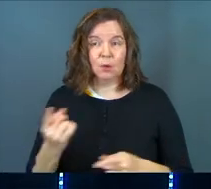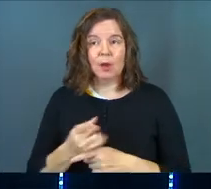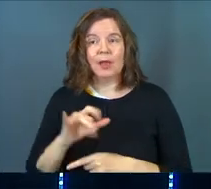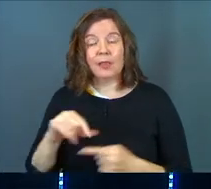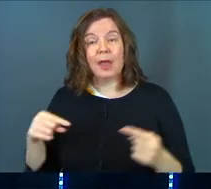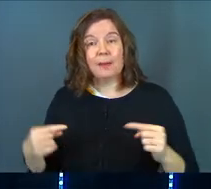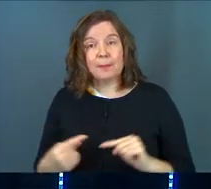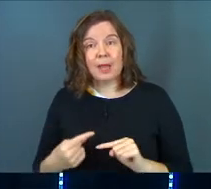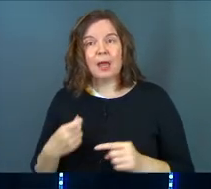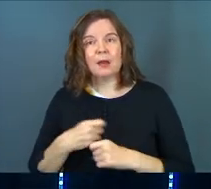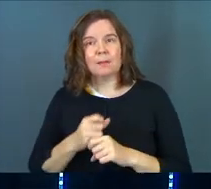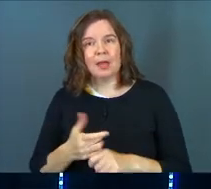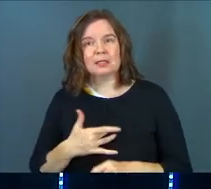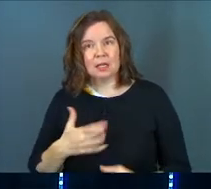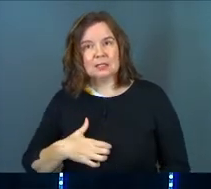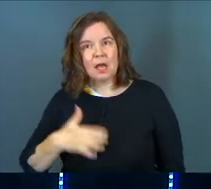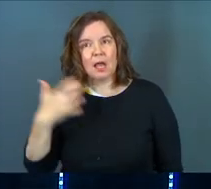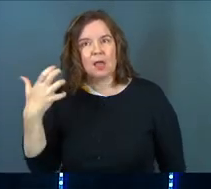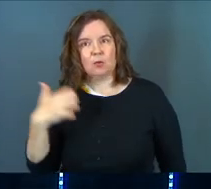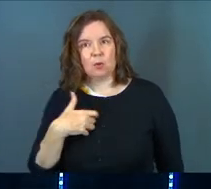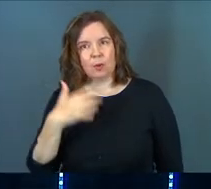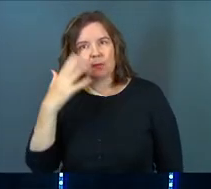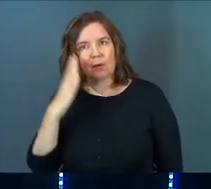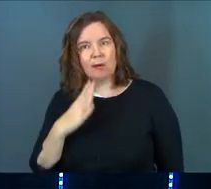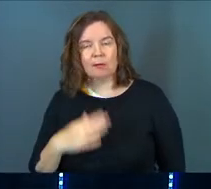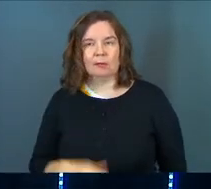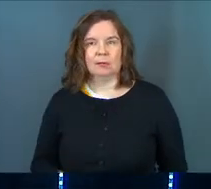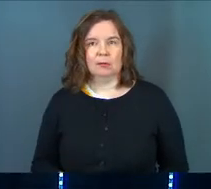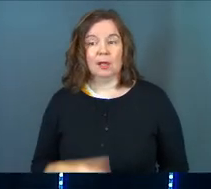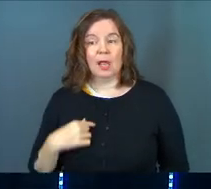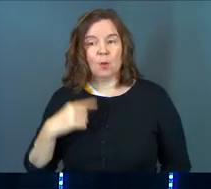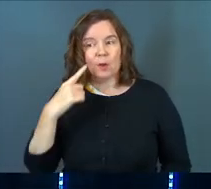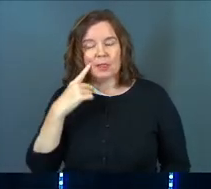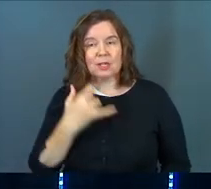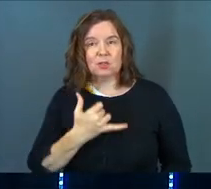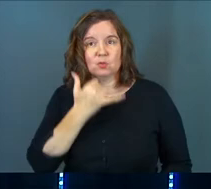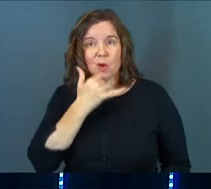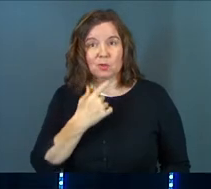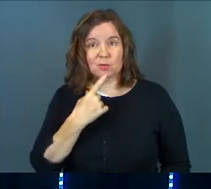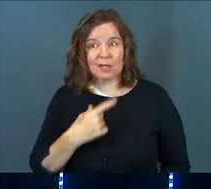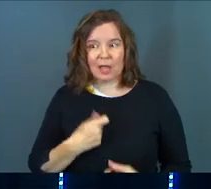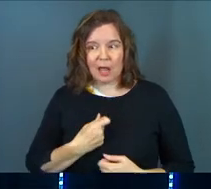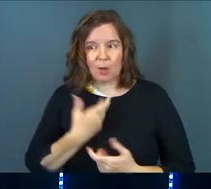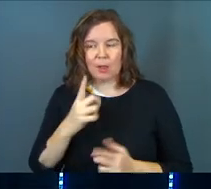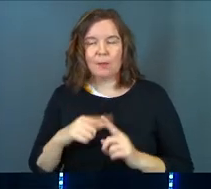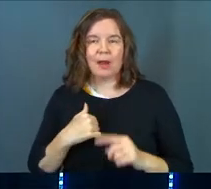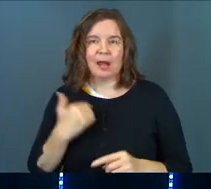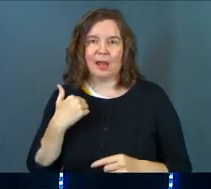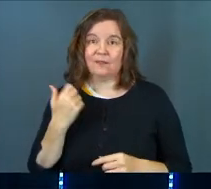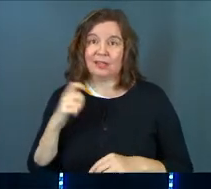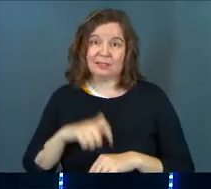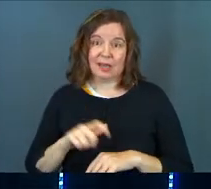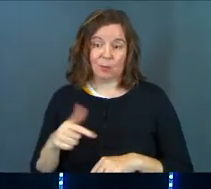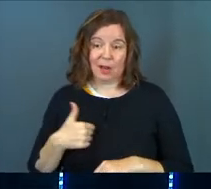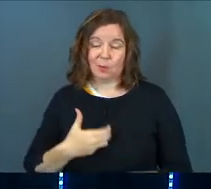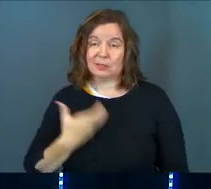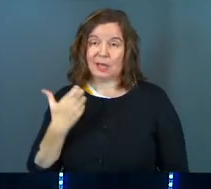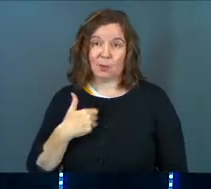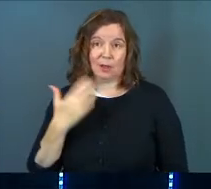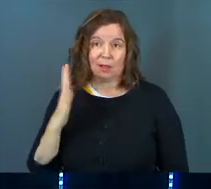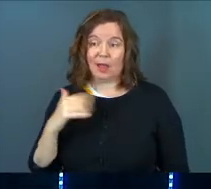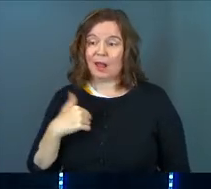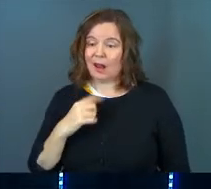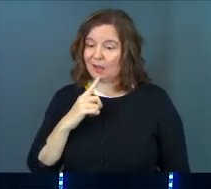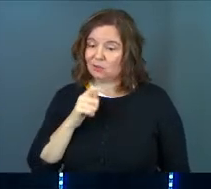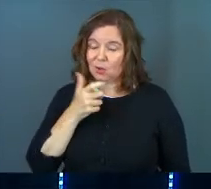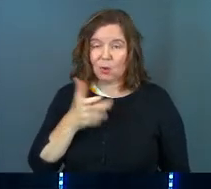Right? That pain makes us angry with God. And we think it's wrong to say it out loud, but I've had seasons where I was angry with